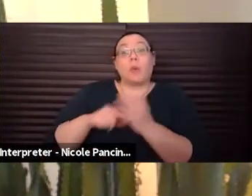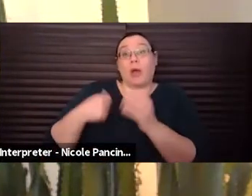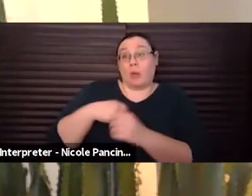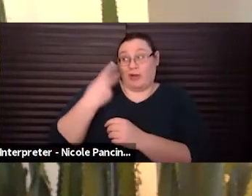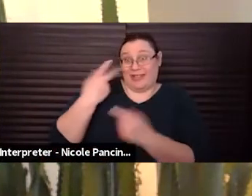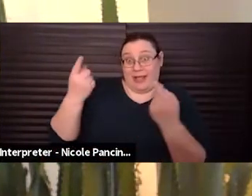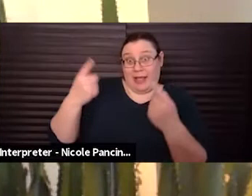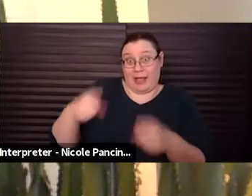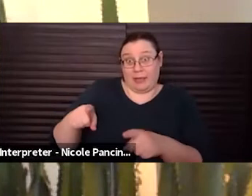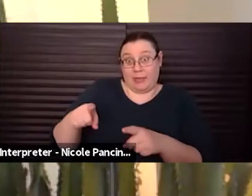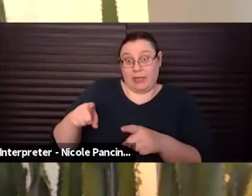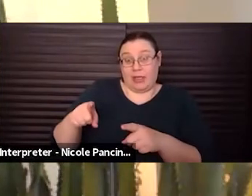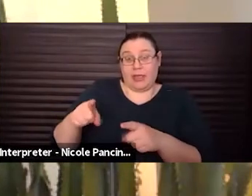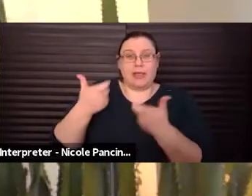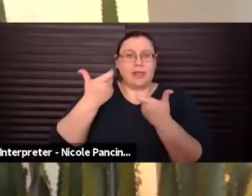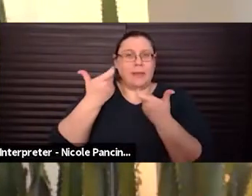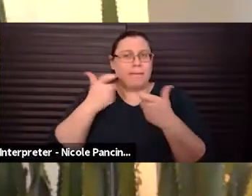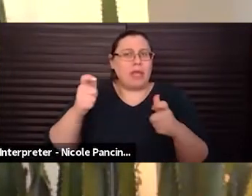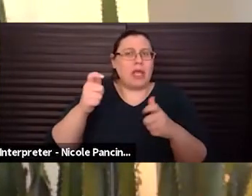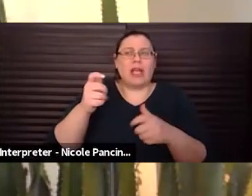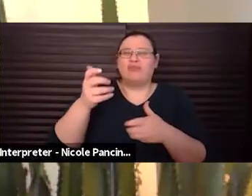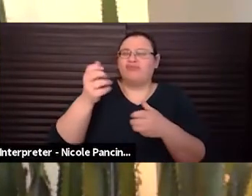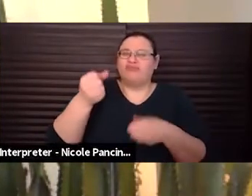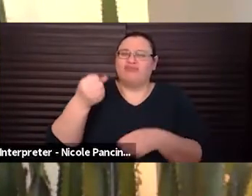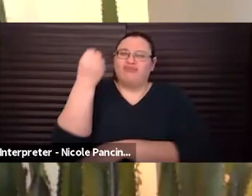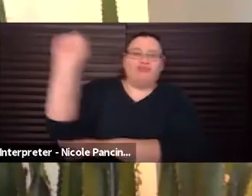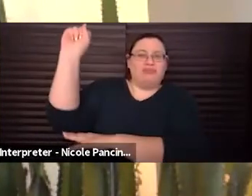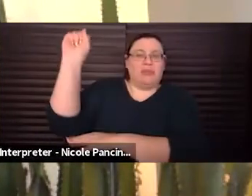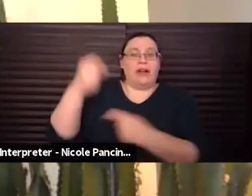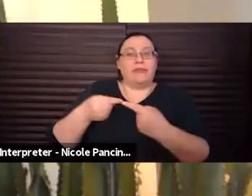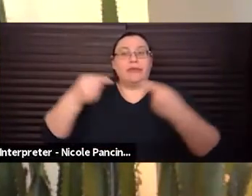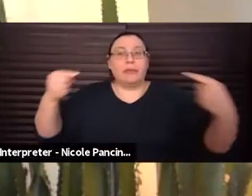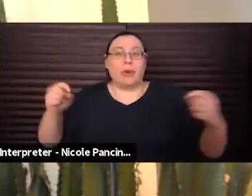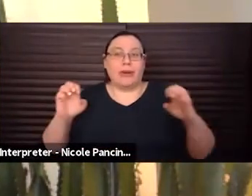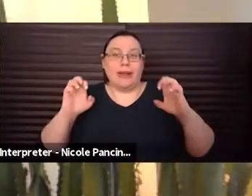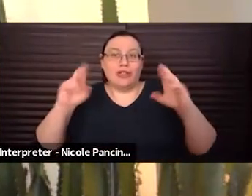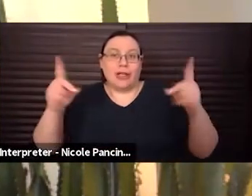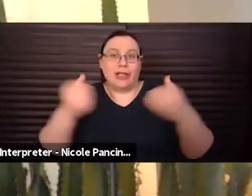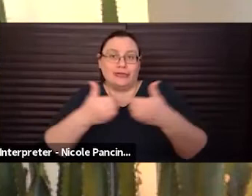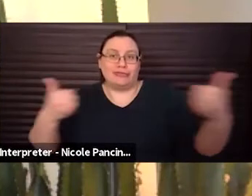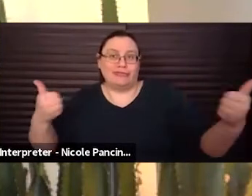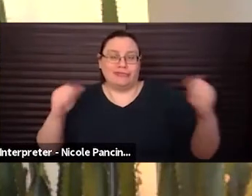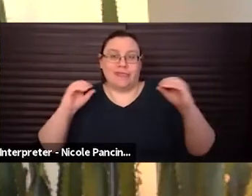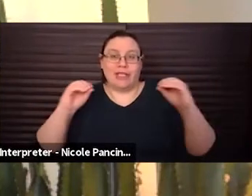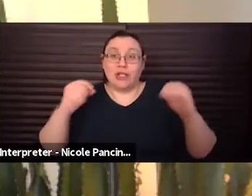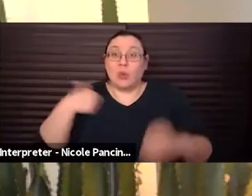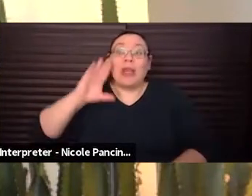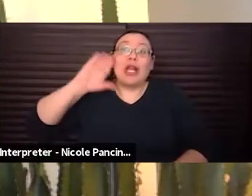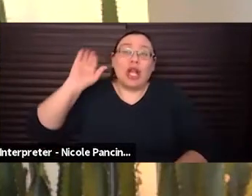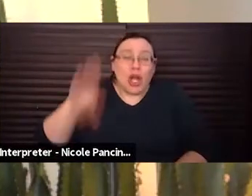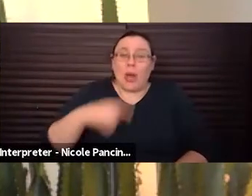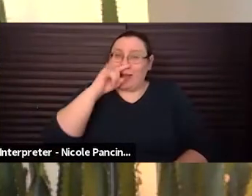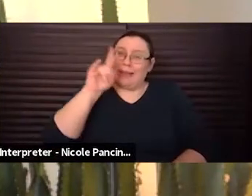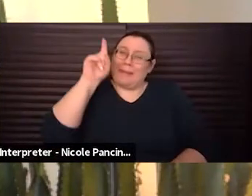huge renunciation of remote education. We know that kids really need to